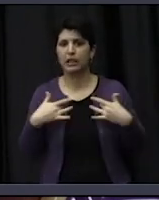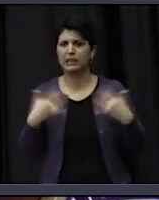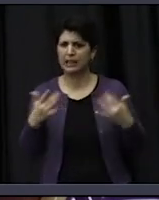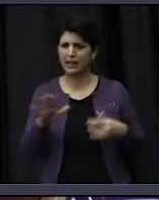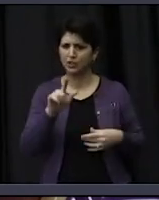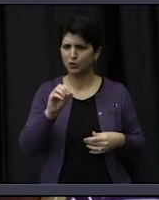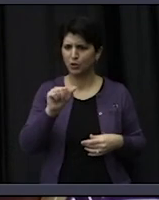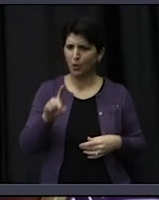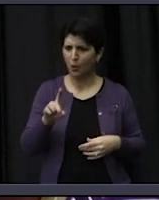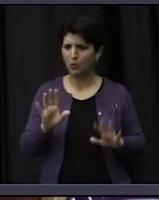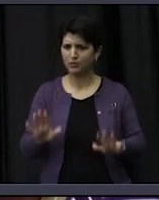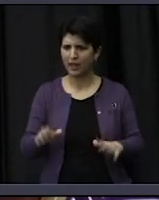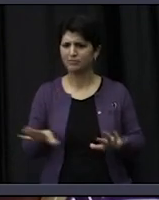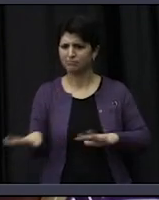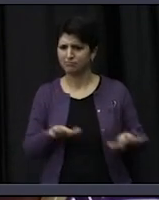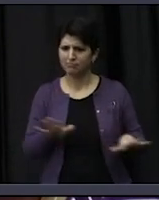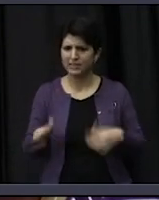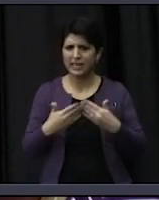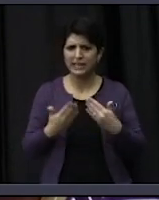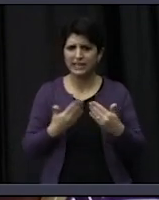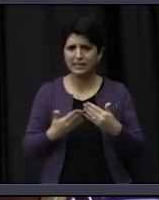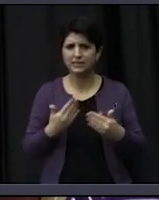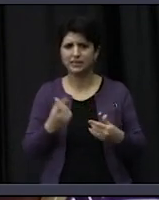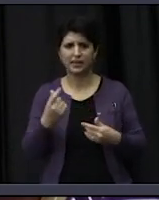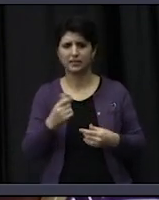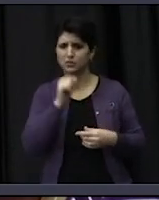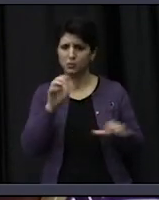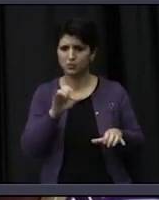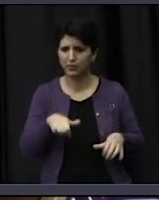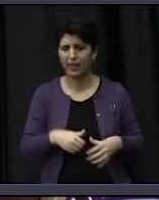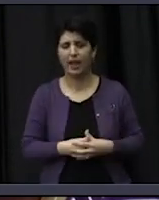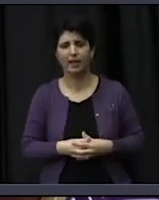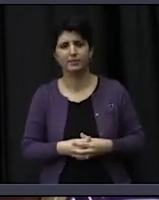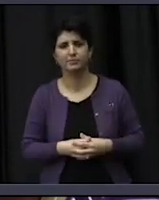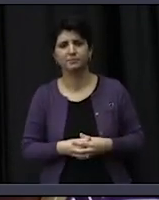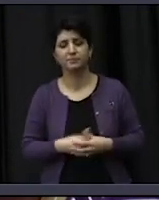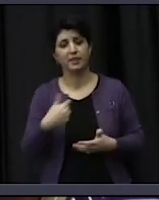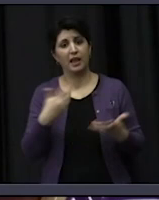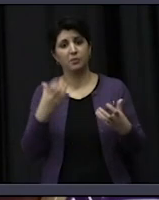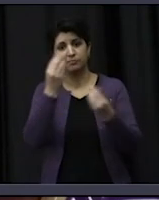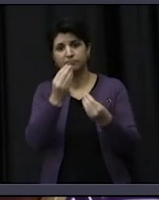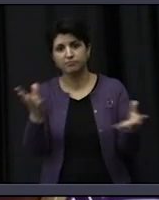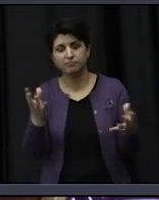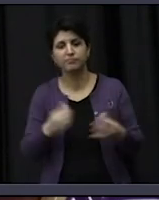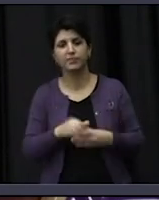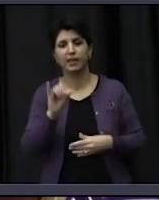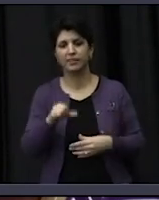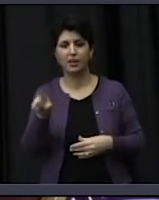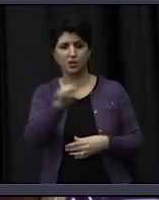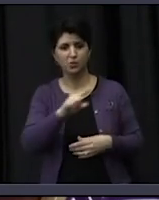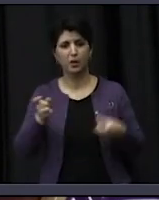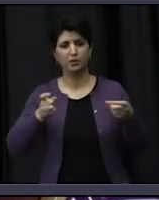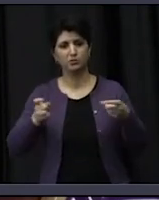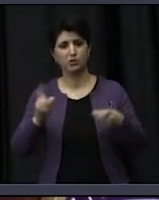I wanted to speak here today to encourage all of you that you are in control of your life and that with adversity comes